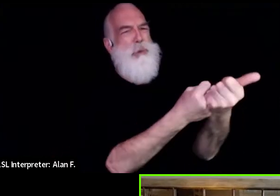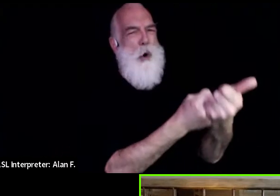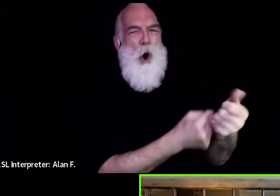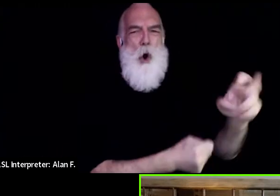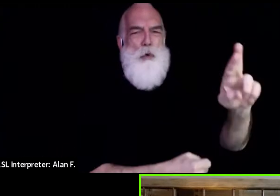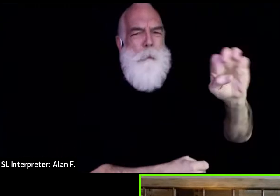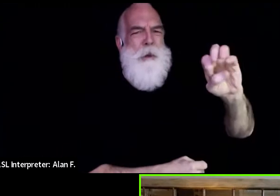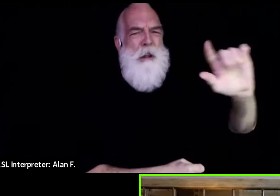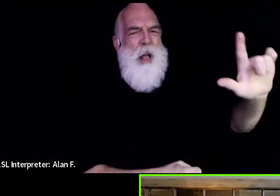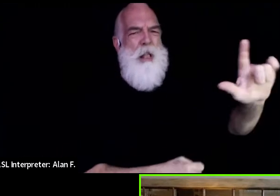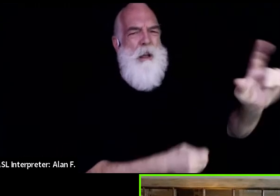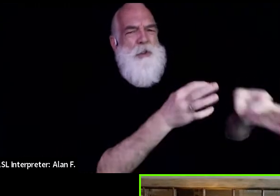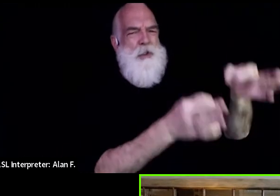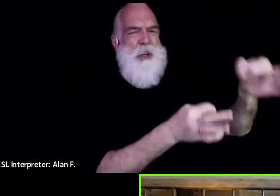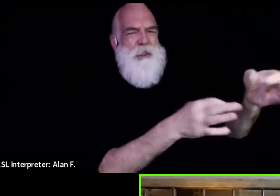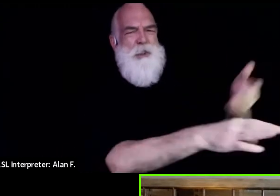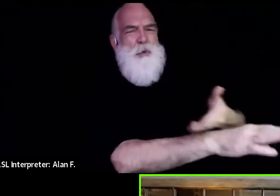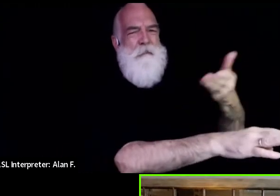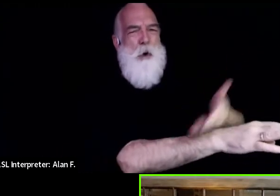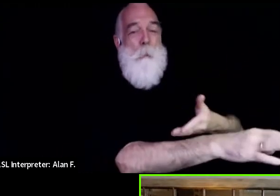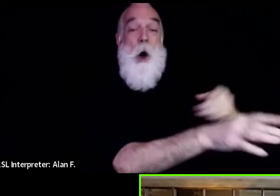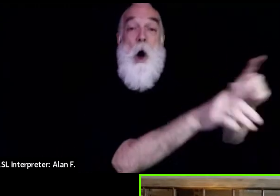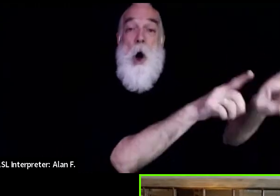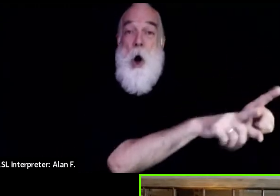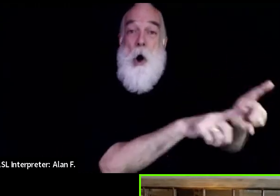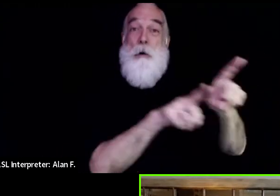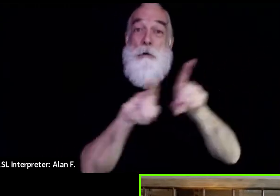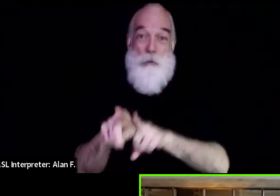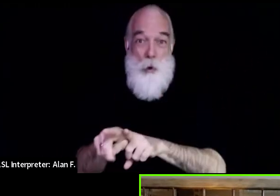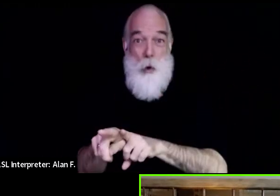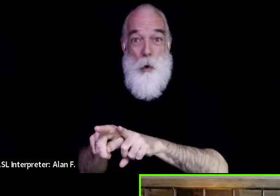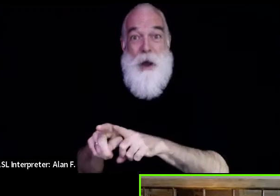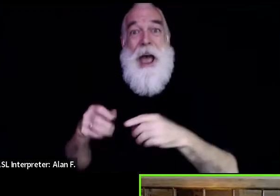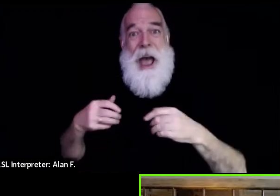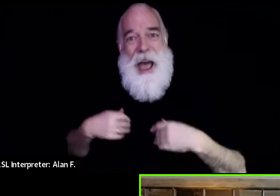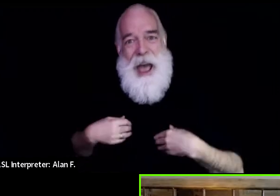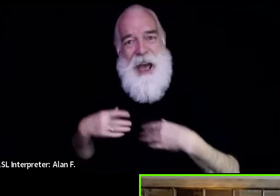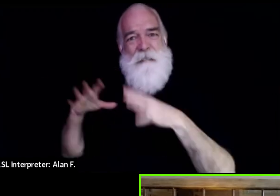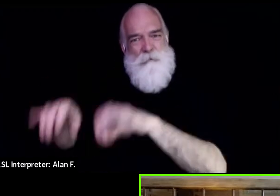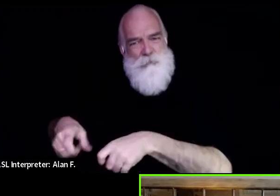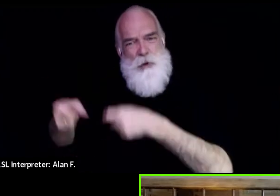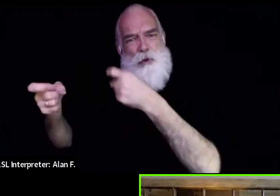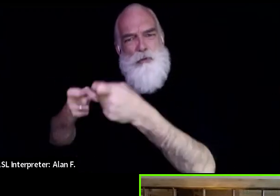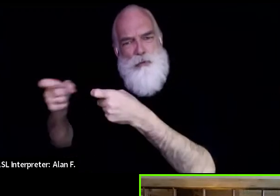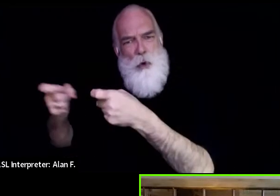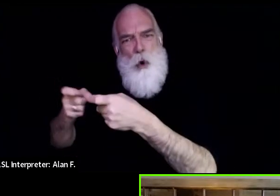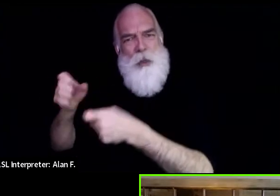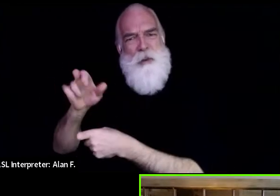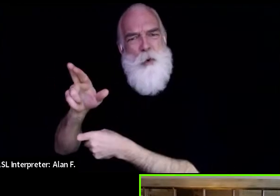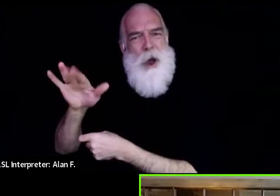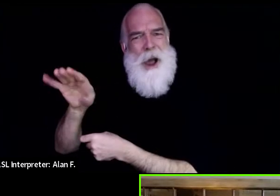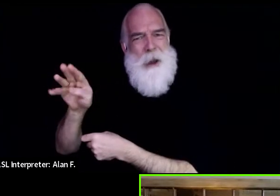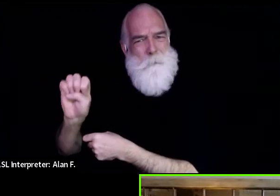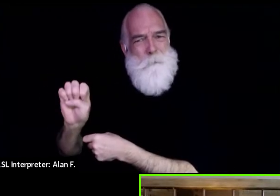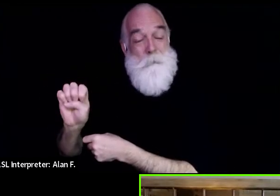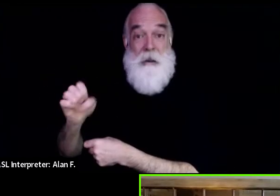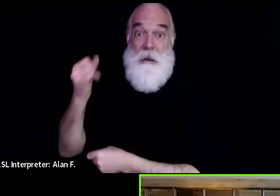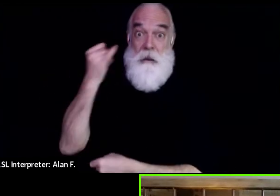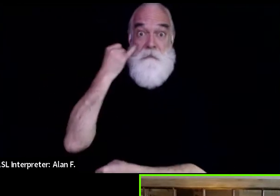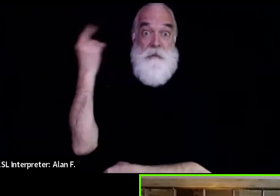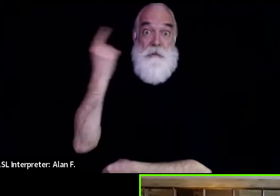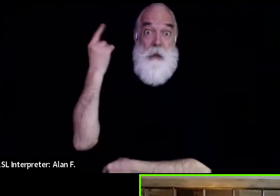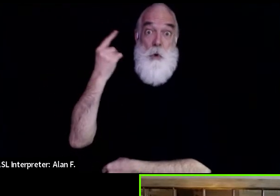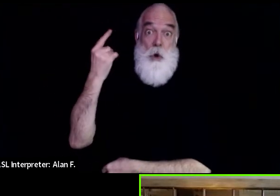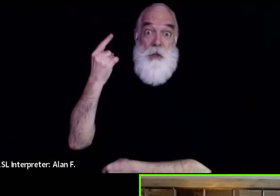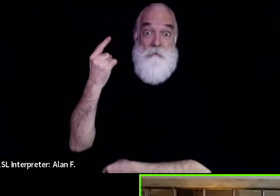make sure that we are getting a handle on crime. If someone shoots someone because they're mad at them driving down